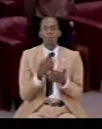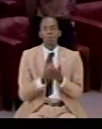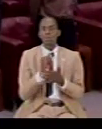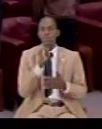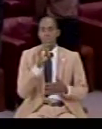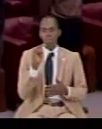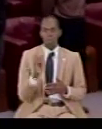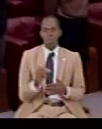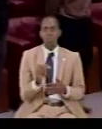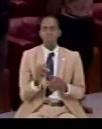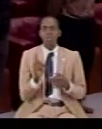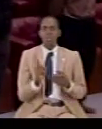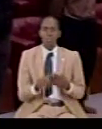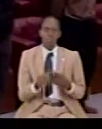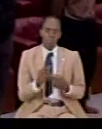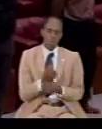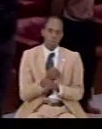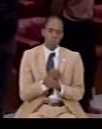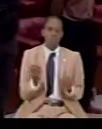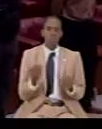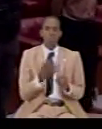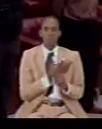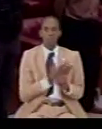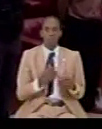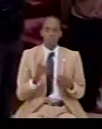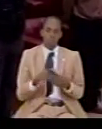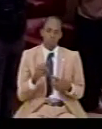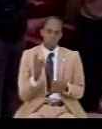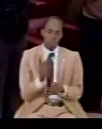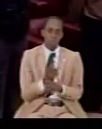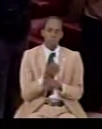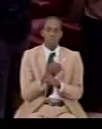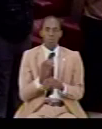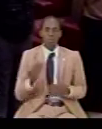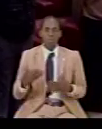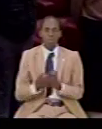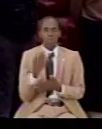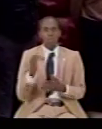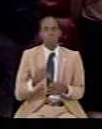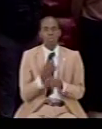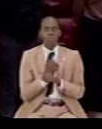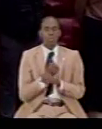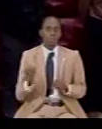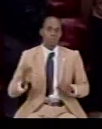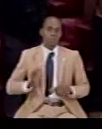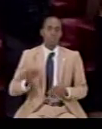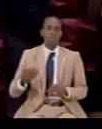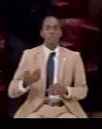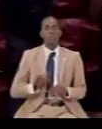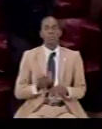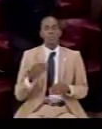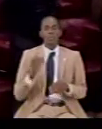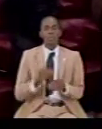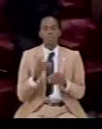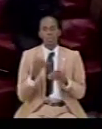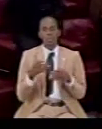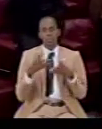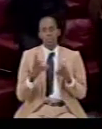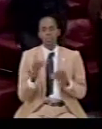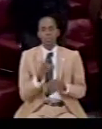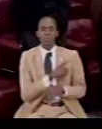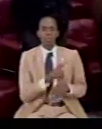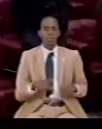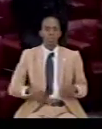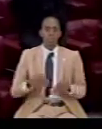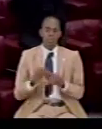to disciple souls, to strengthen souls, to establish souls in the way of the Lord, in